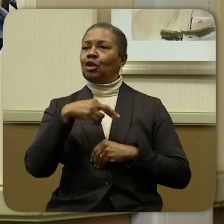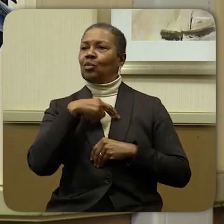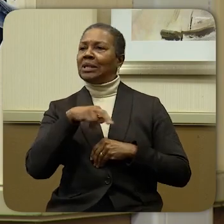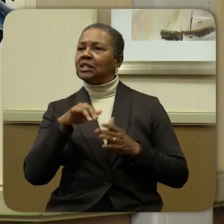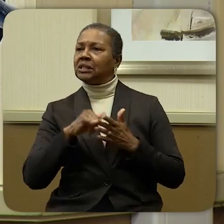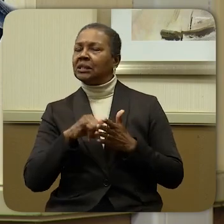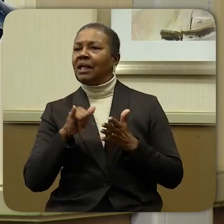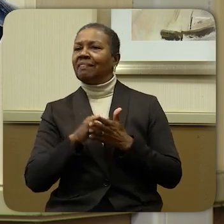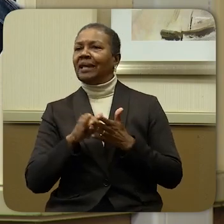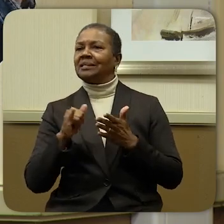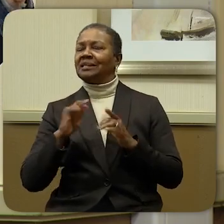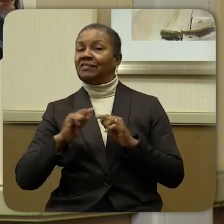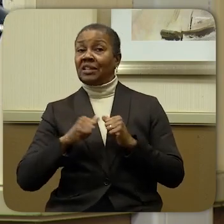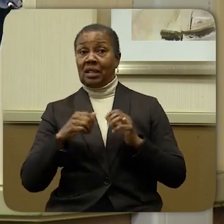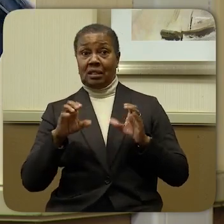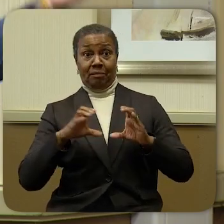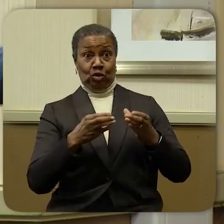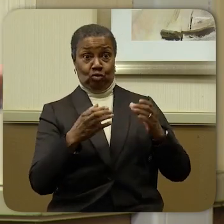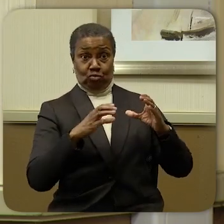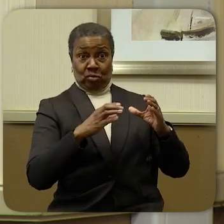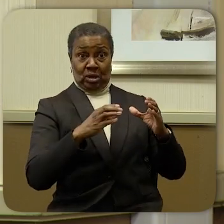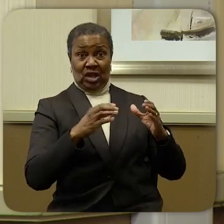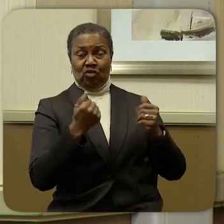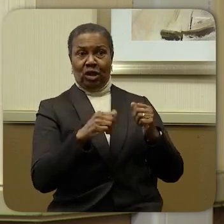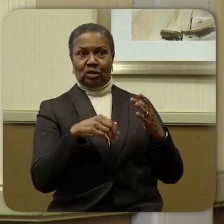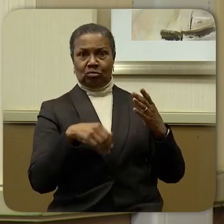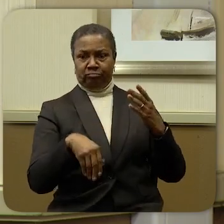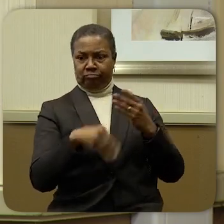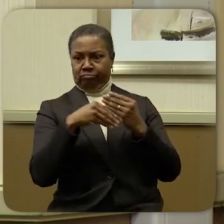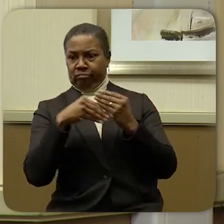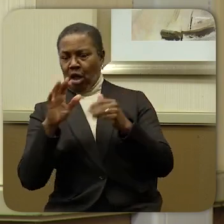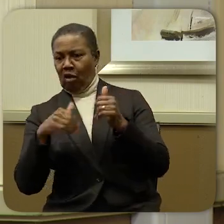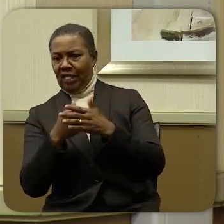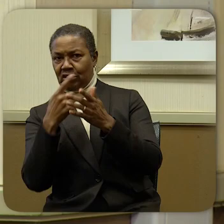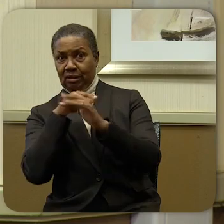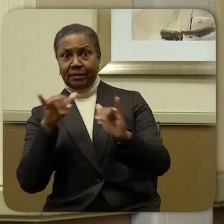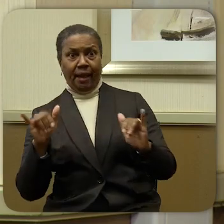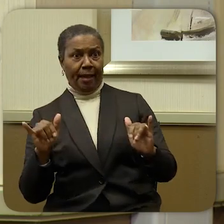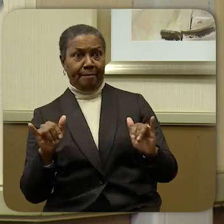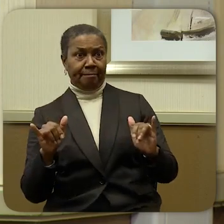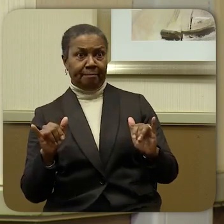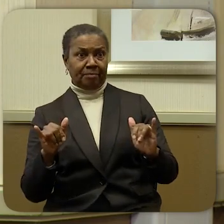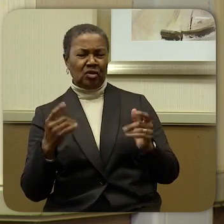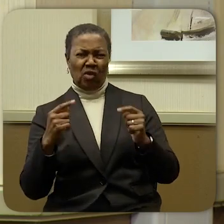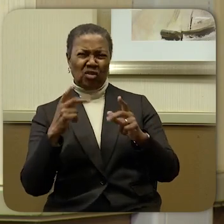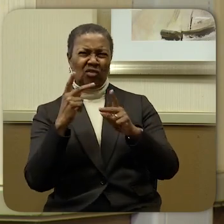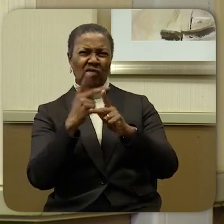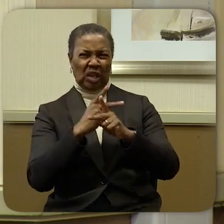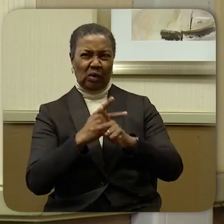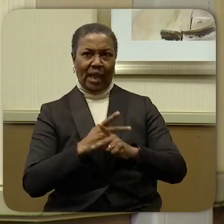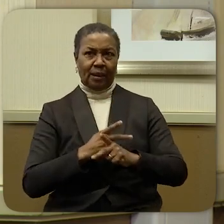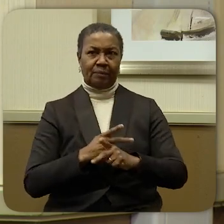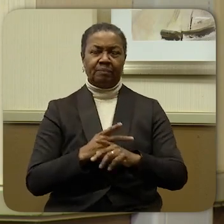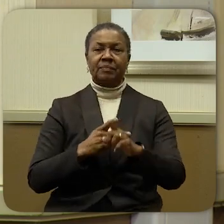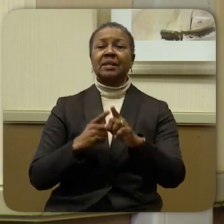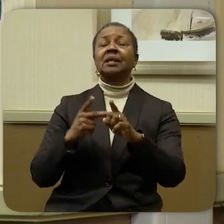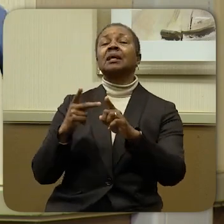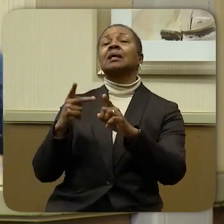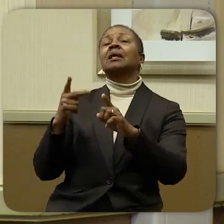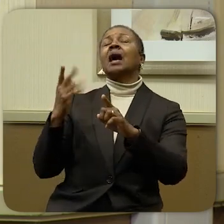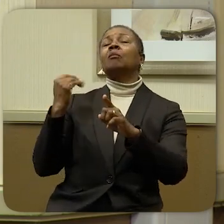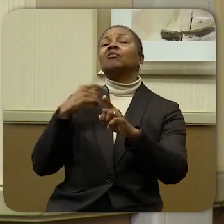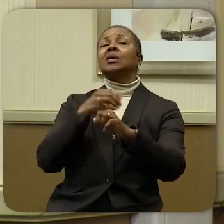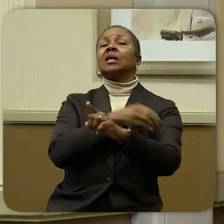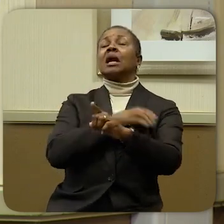the majority in your school community, navigating all of those things at one time, figuring that out. I hope if we empower